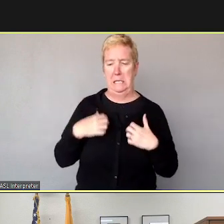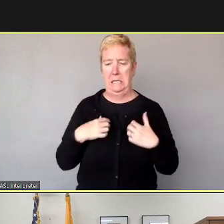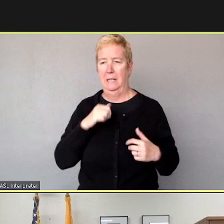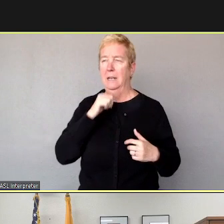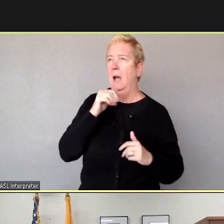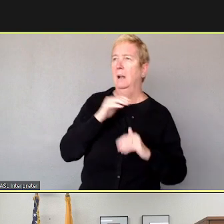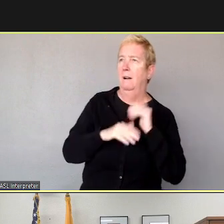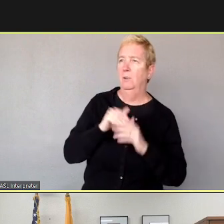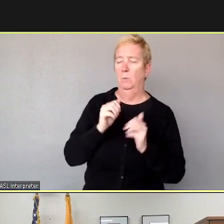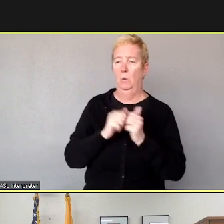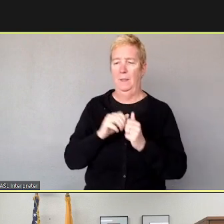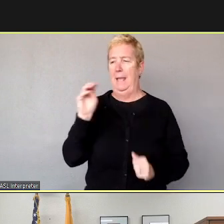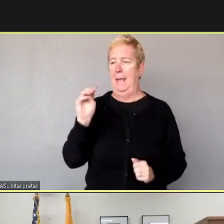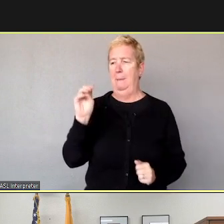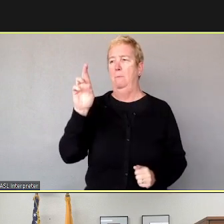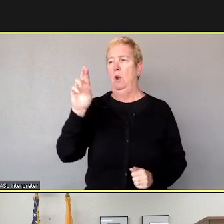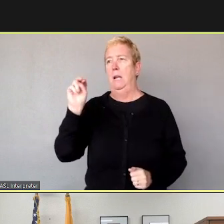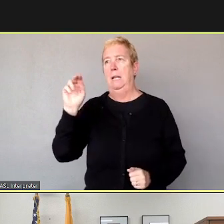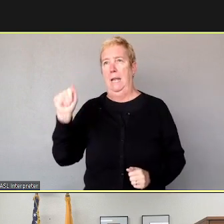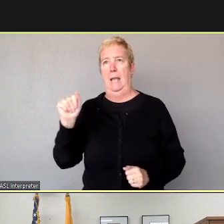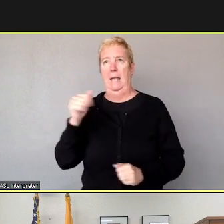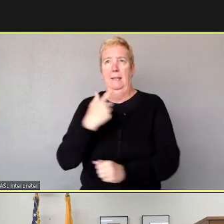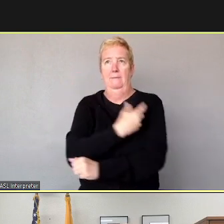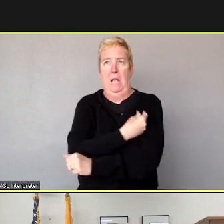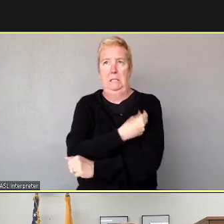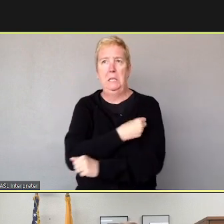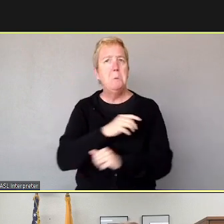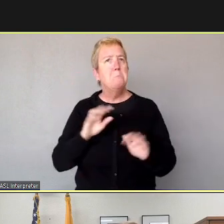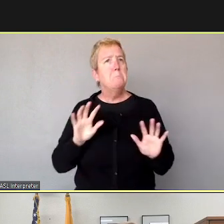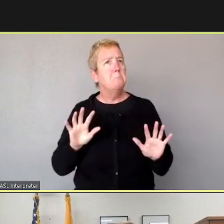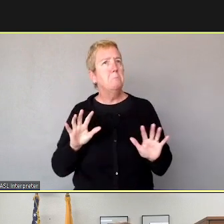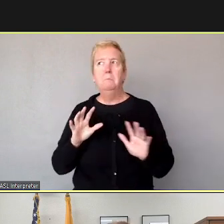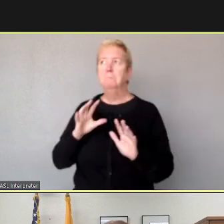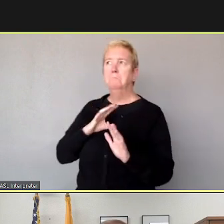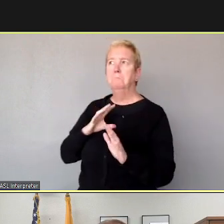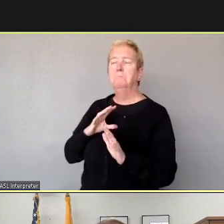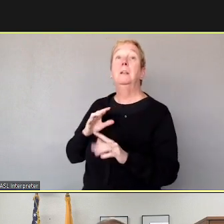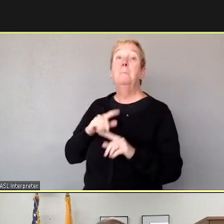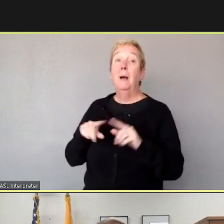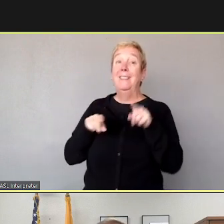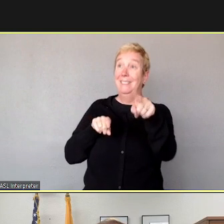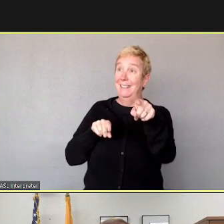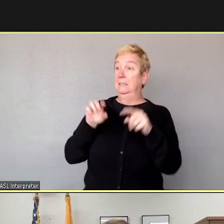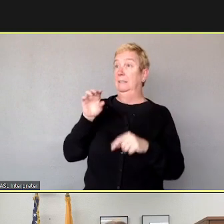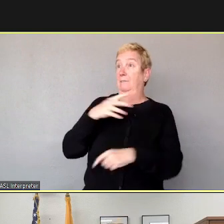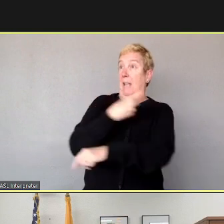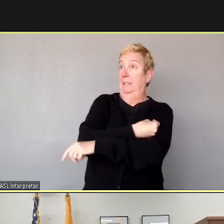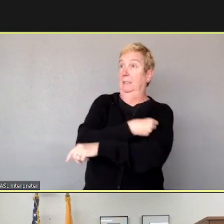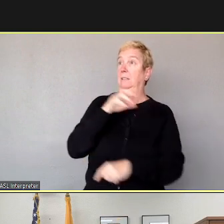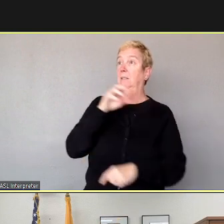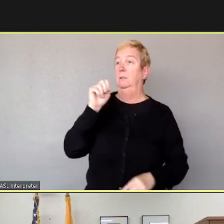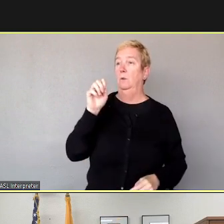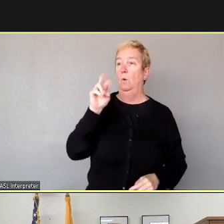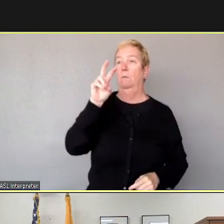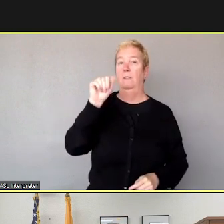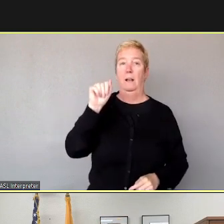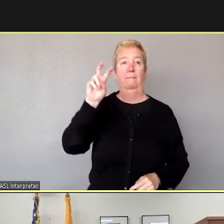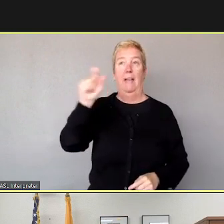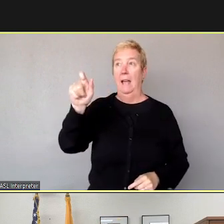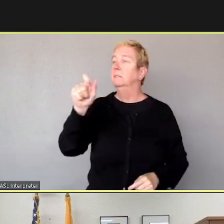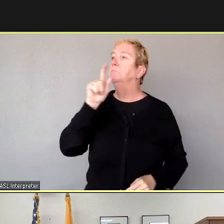messenger RNA vaccine. And so this is a vaccine that actually doesn't carry